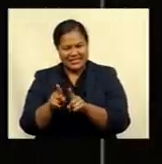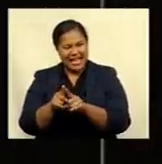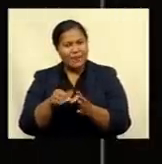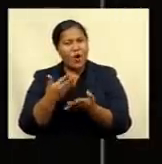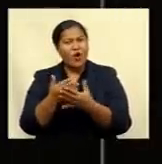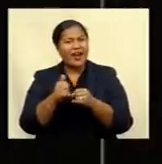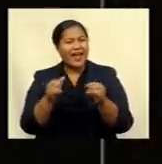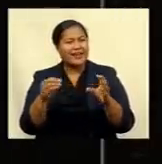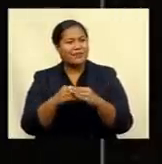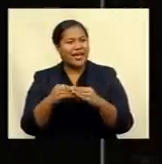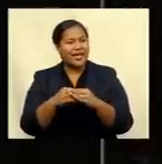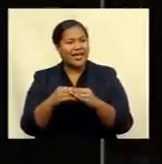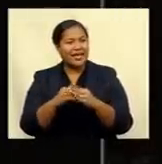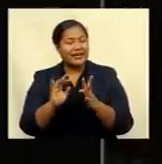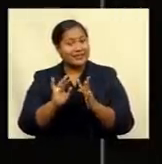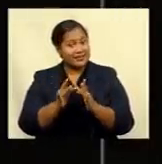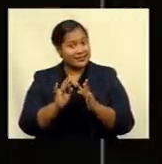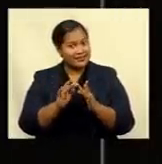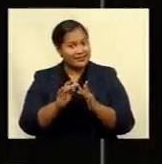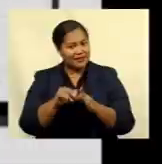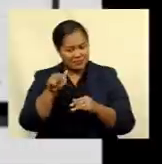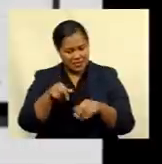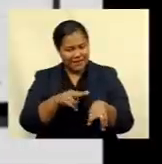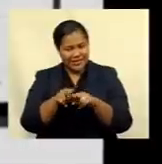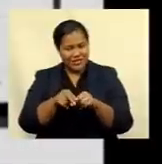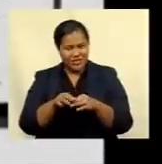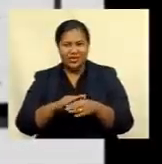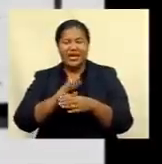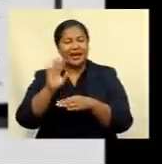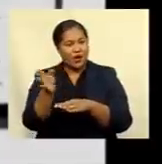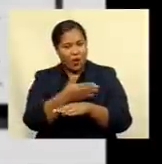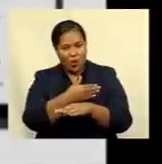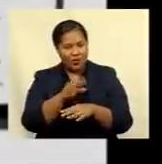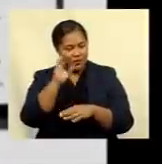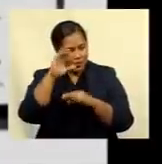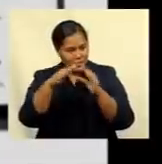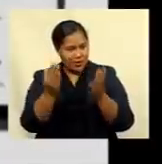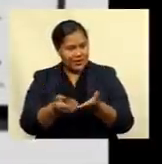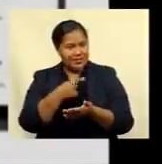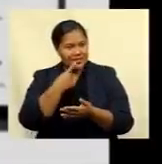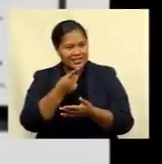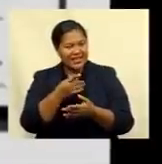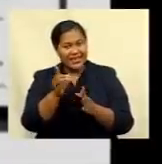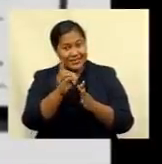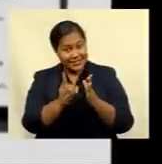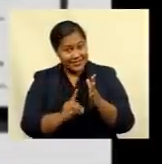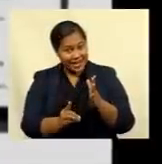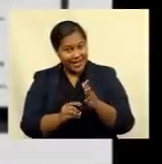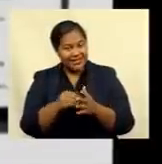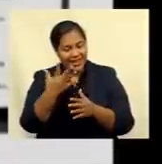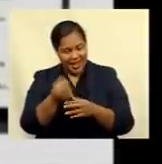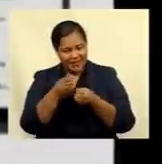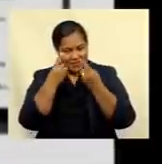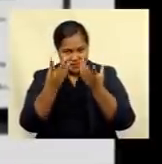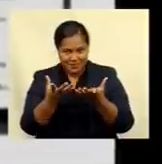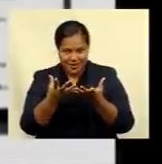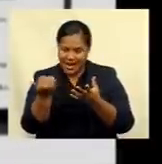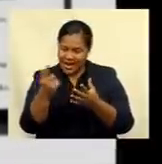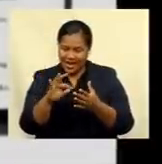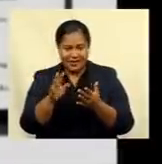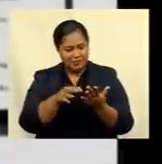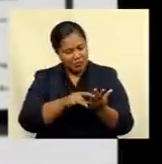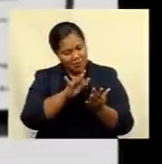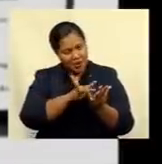banking solutions within Fiji and across the world. Ali adds the website has a modern design that adapts its display to any mobile